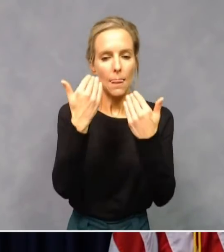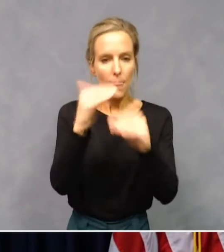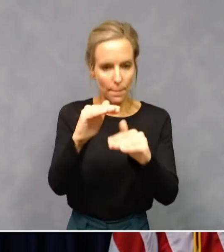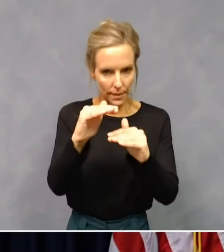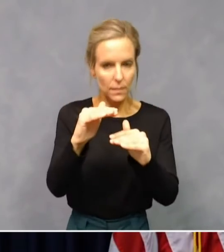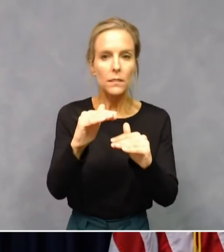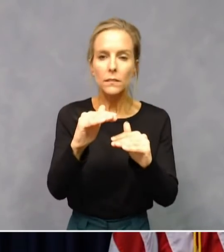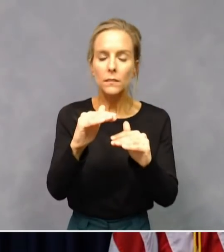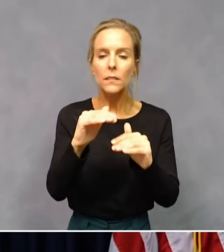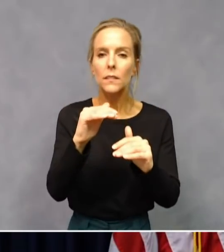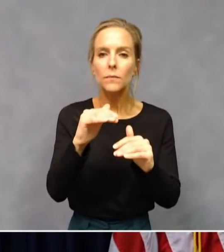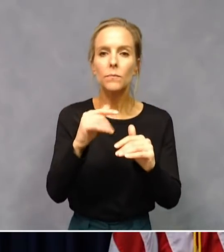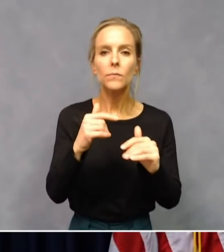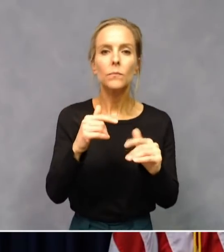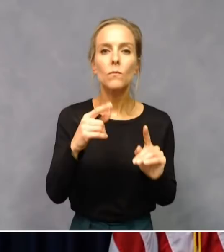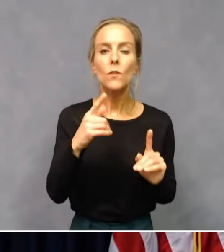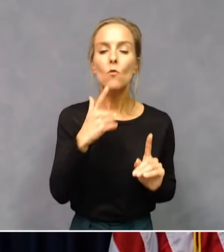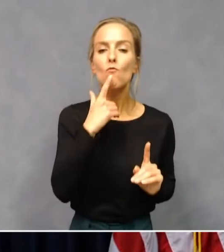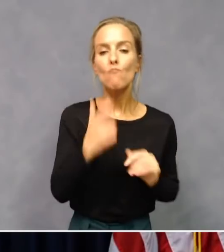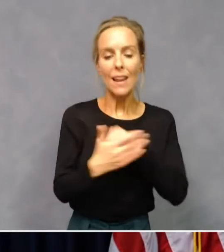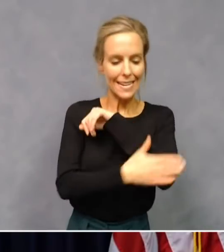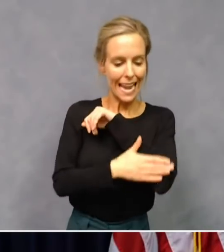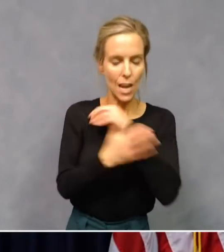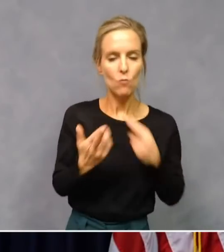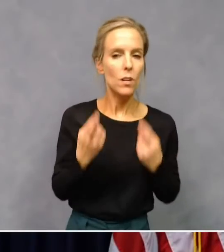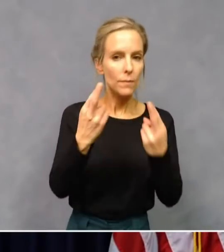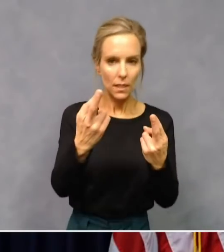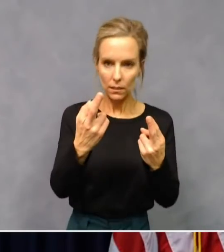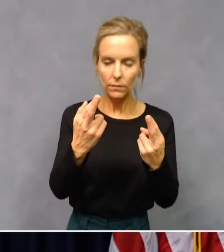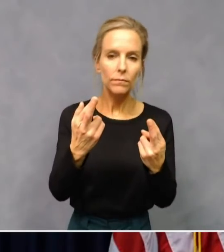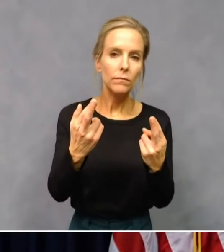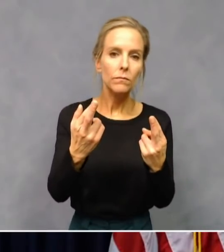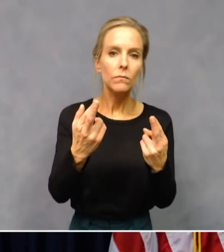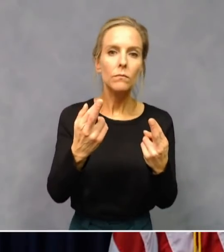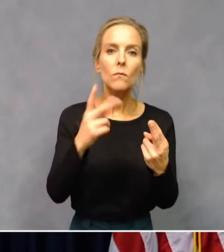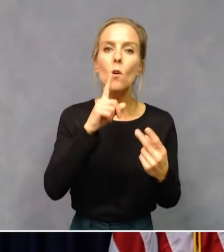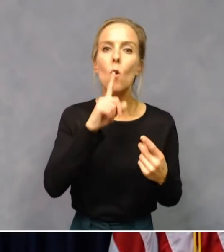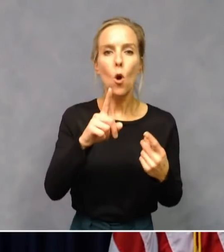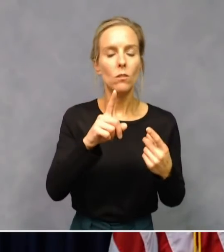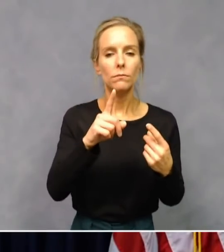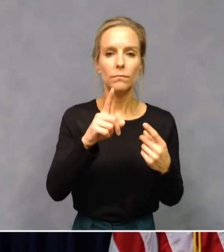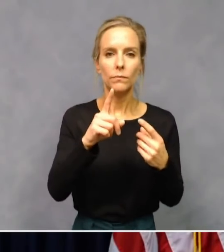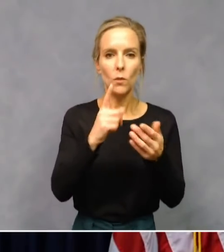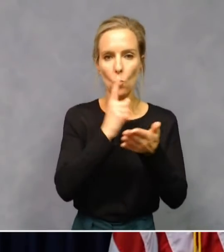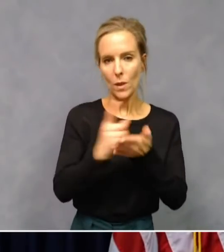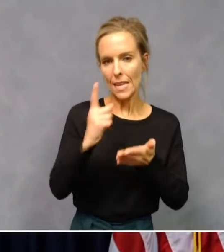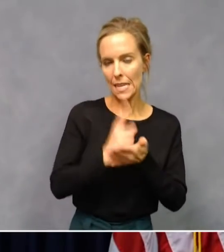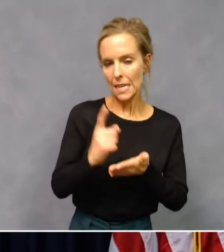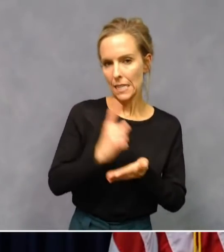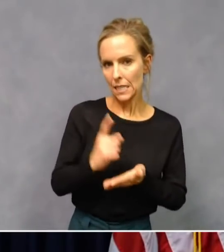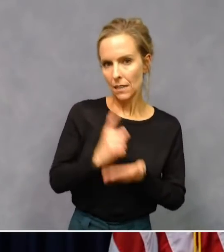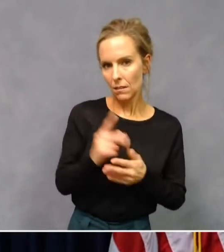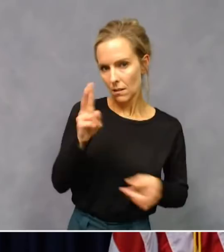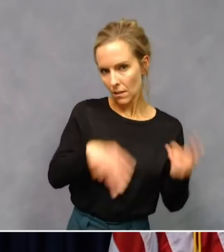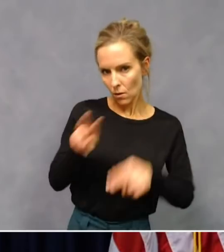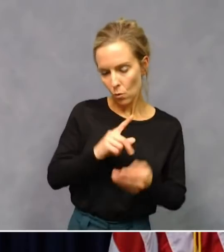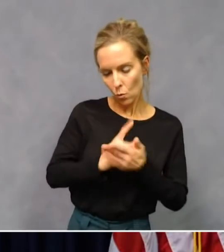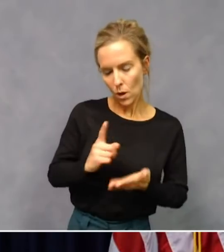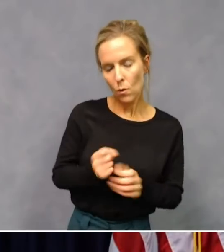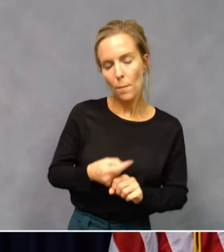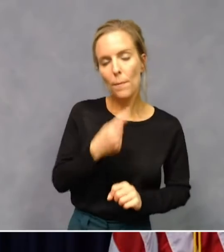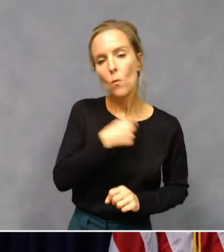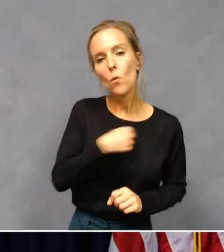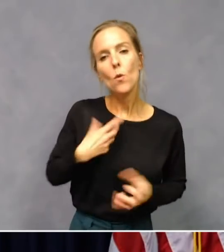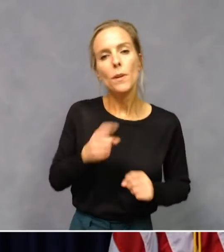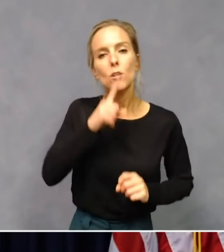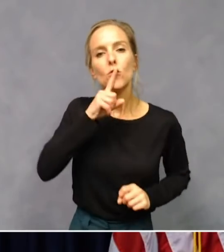Our Red County recommendations, are week by week, but we want to make sure that we are